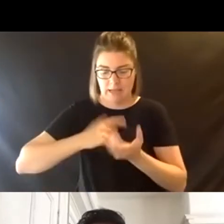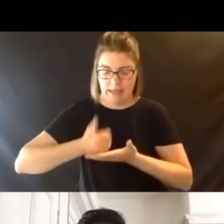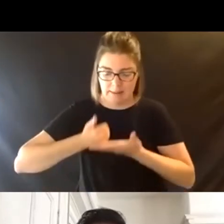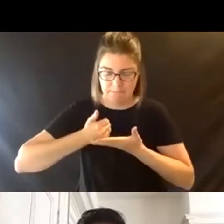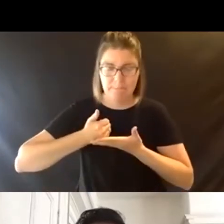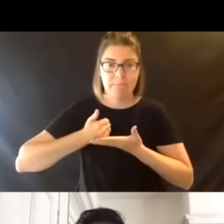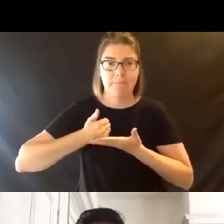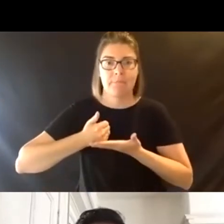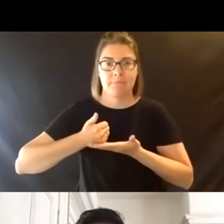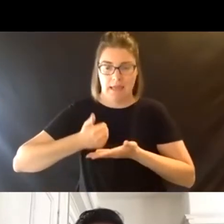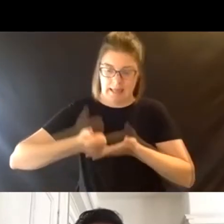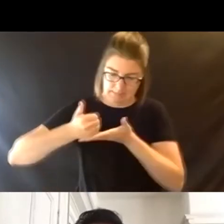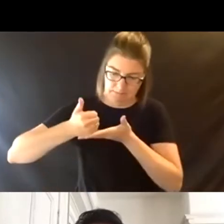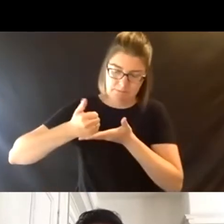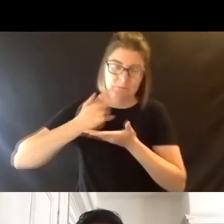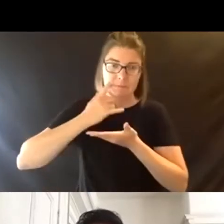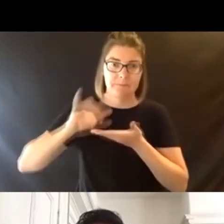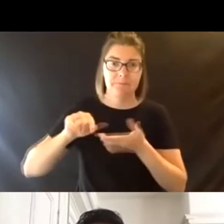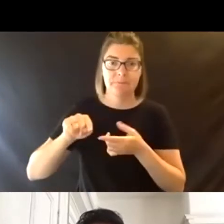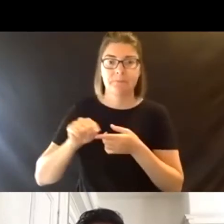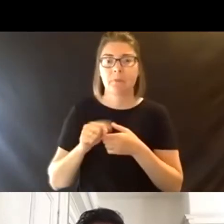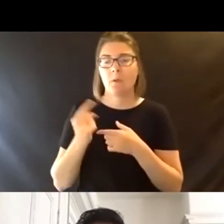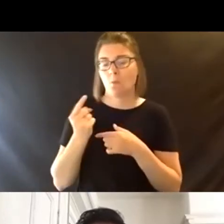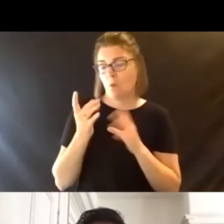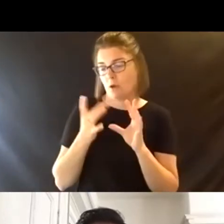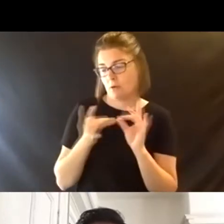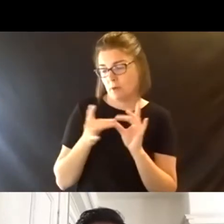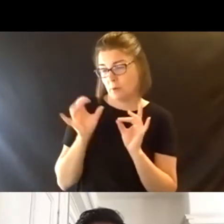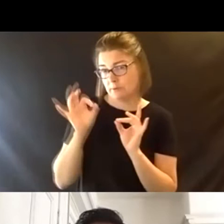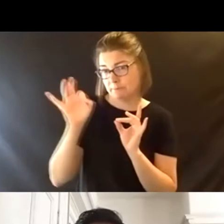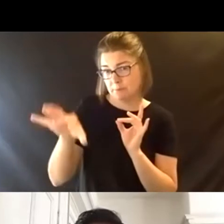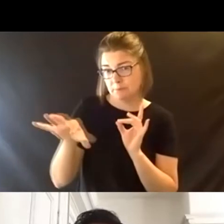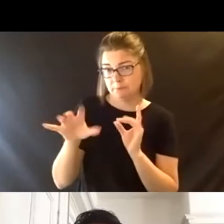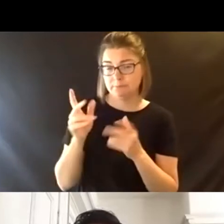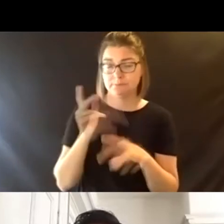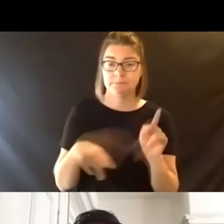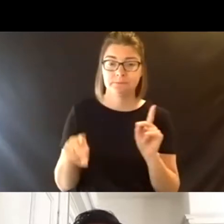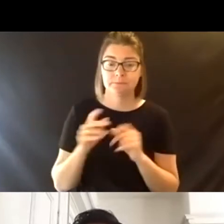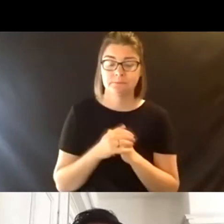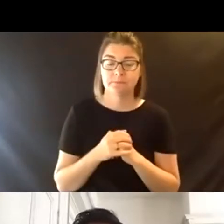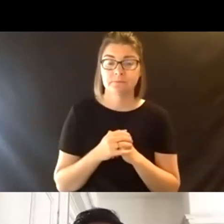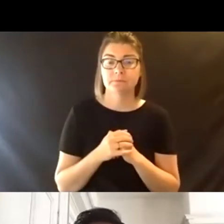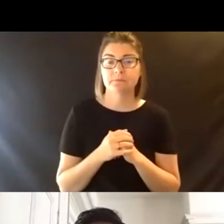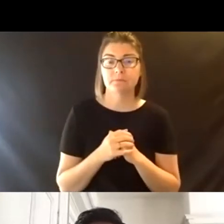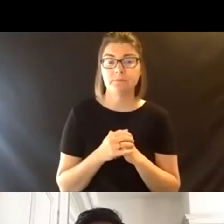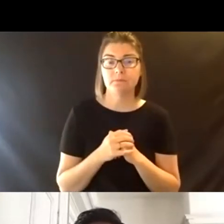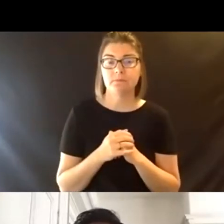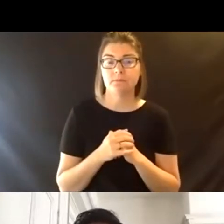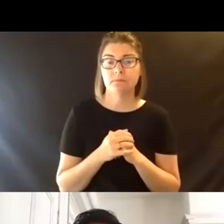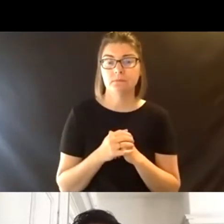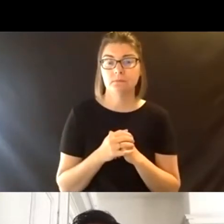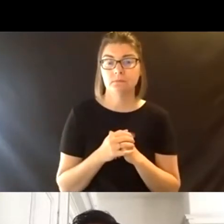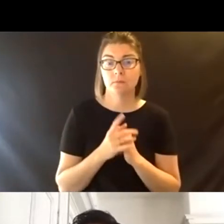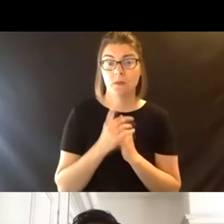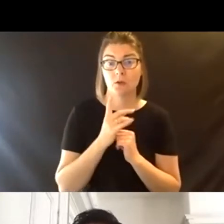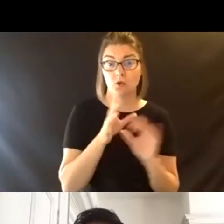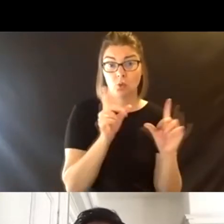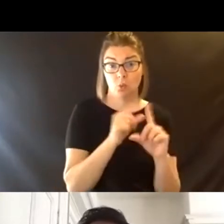cause. And one thing that I always tell people is like, put your money where your mouth